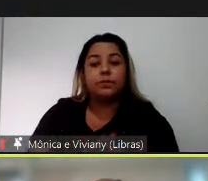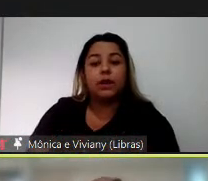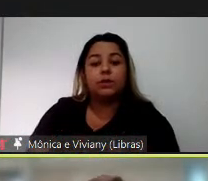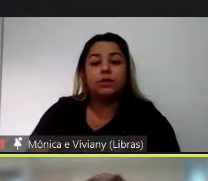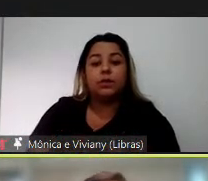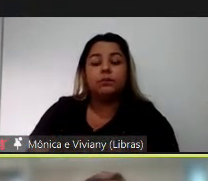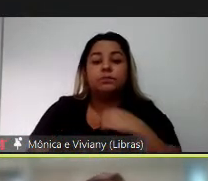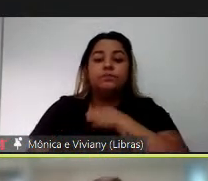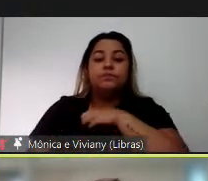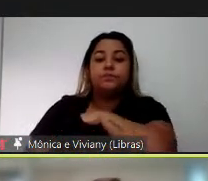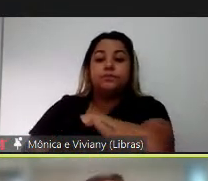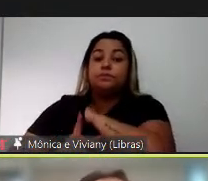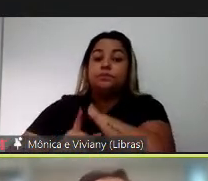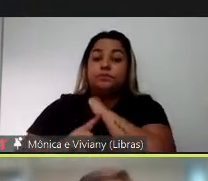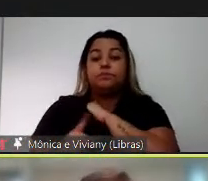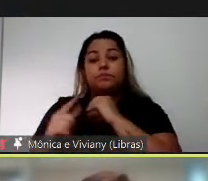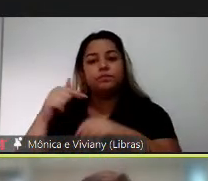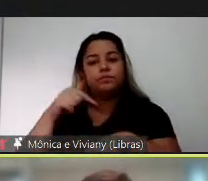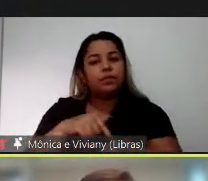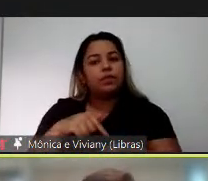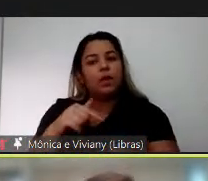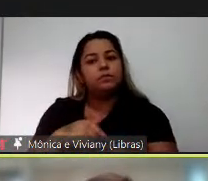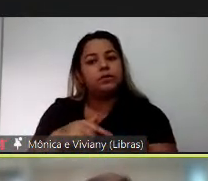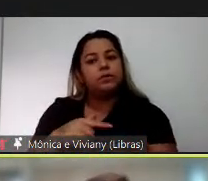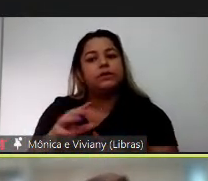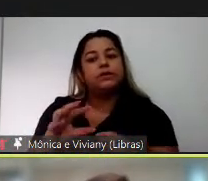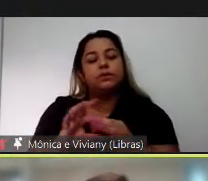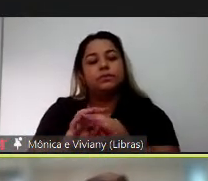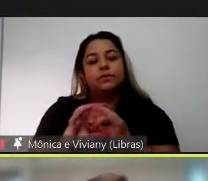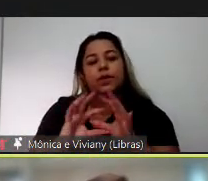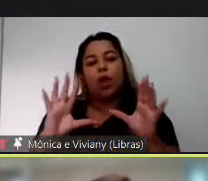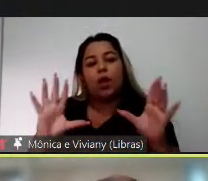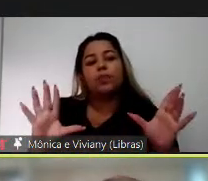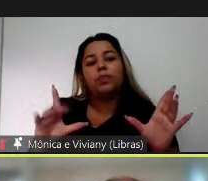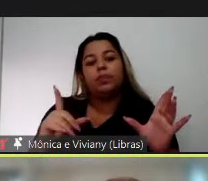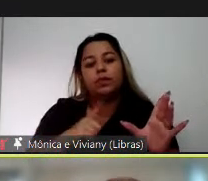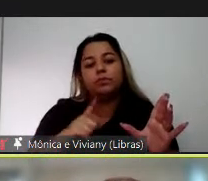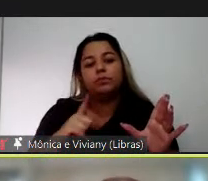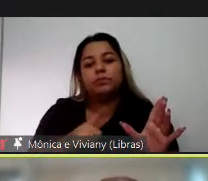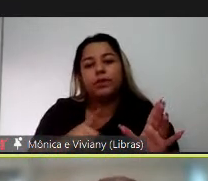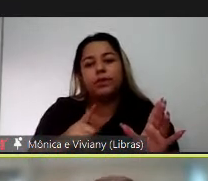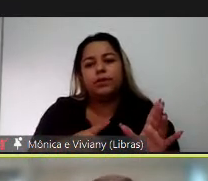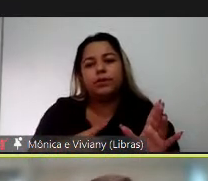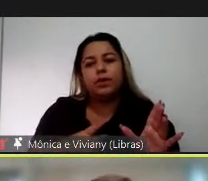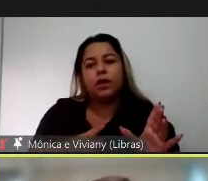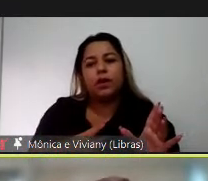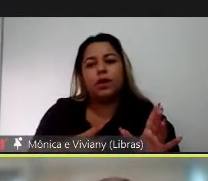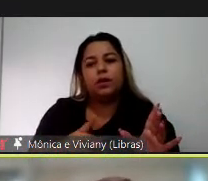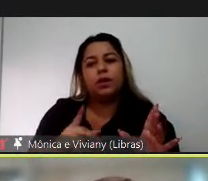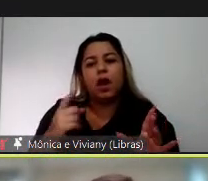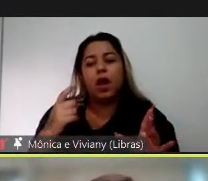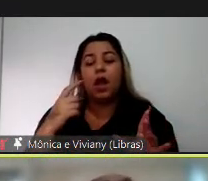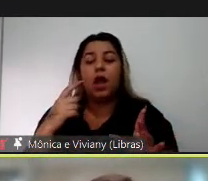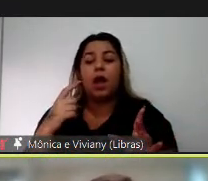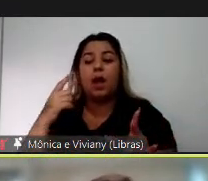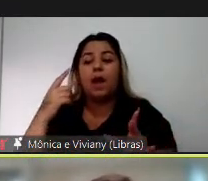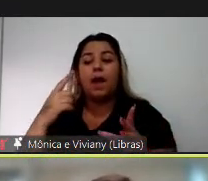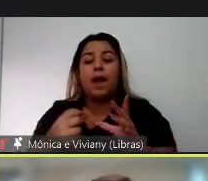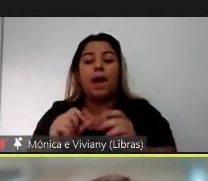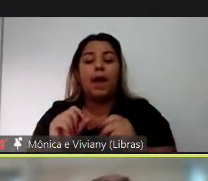So just to finalize, we are making it possible to have here, we